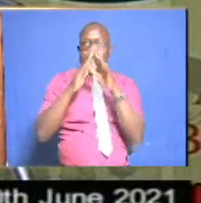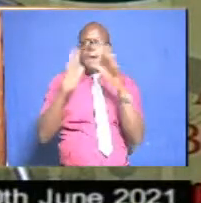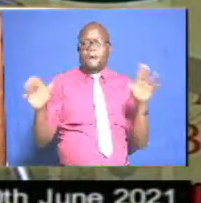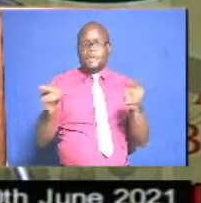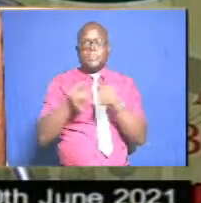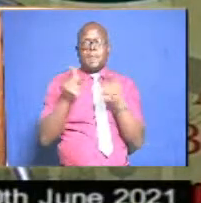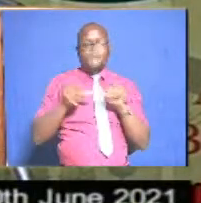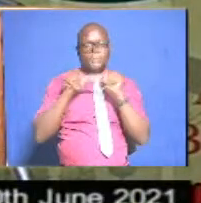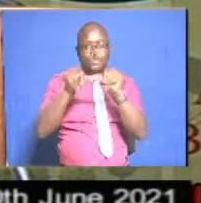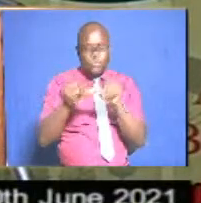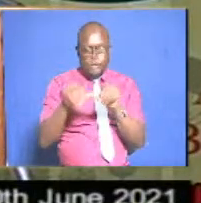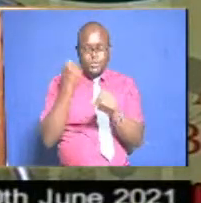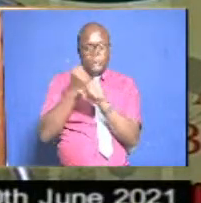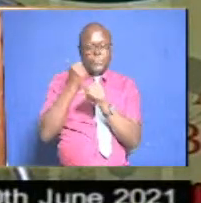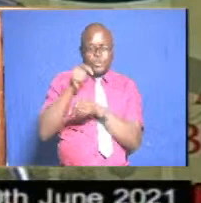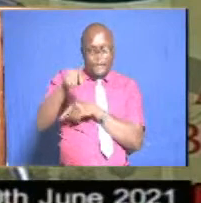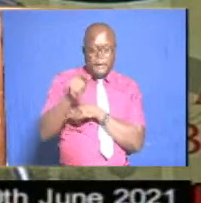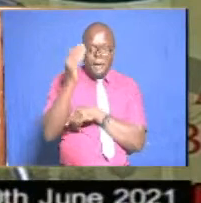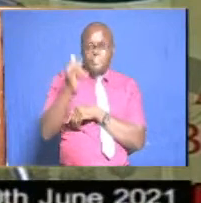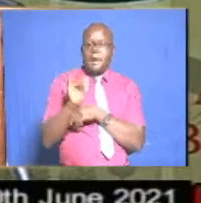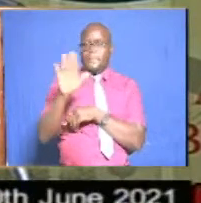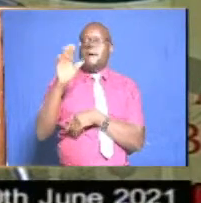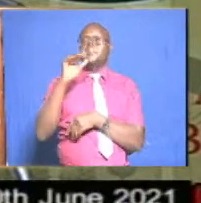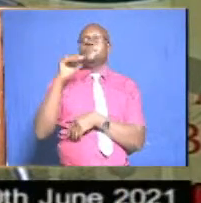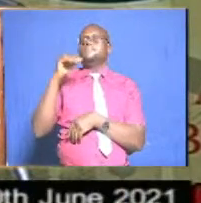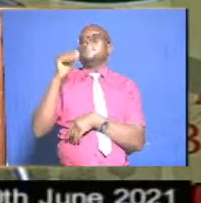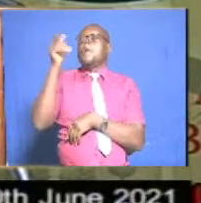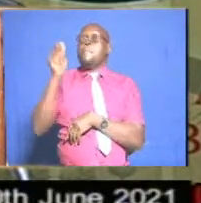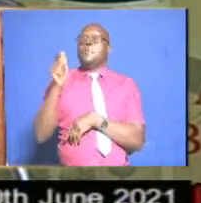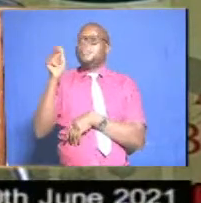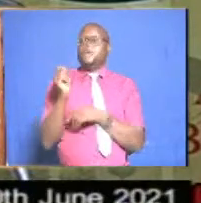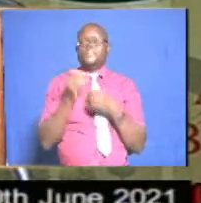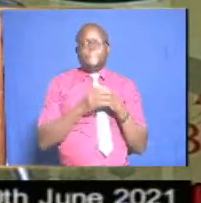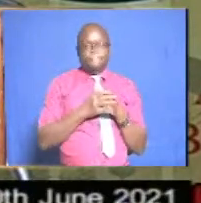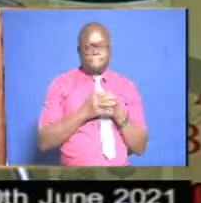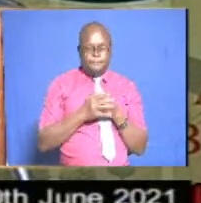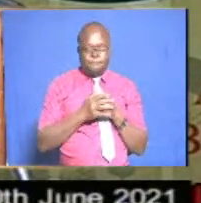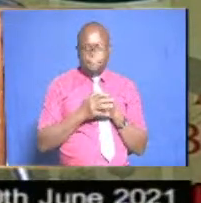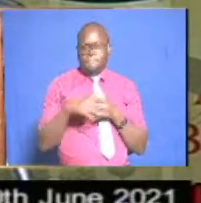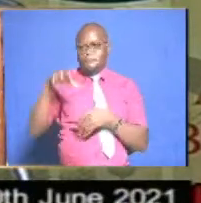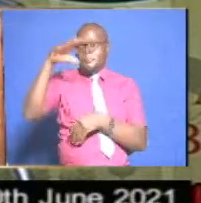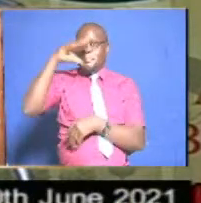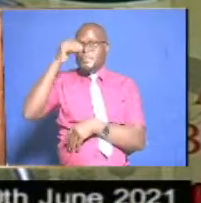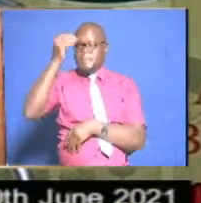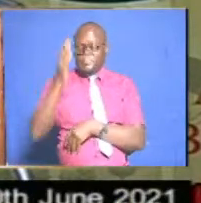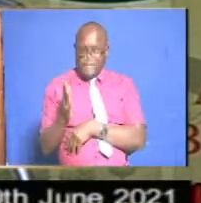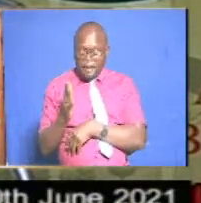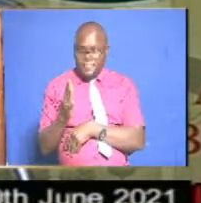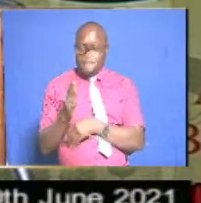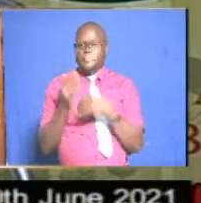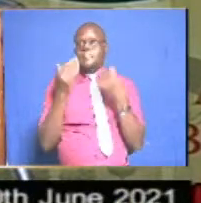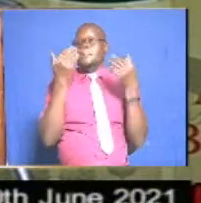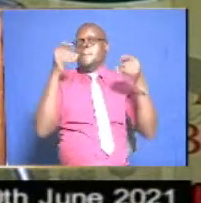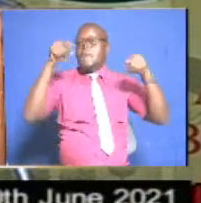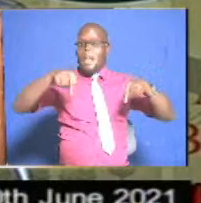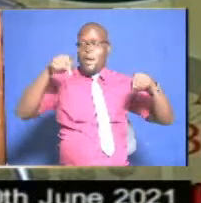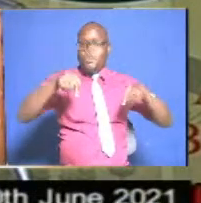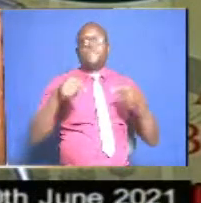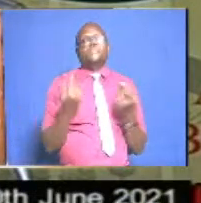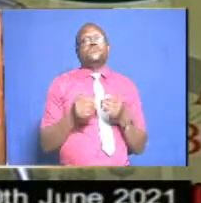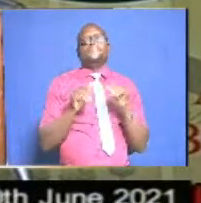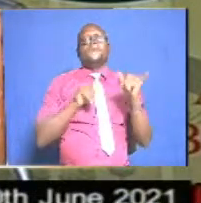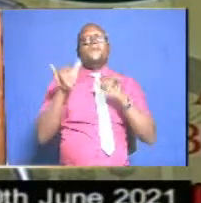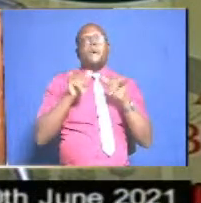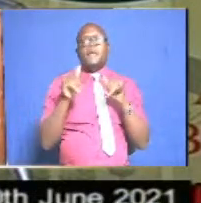tenant purchase basis by their pension scheme. Mr. Speaker, currently, foreign